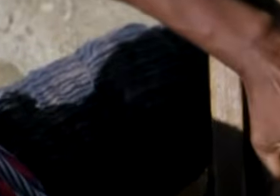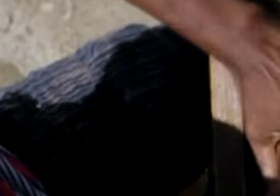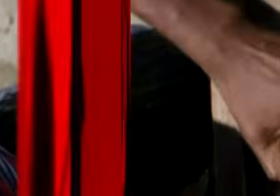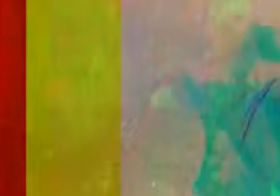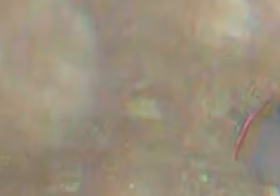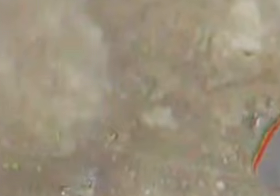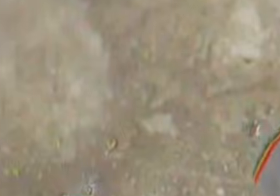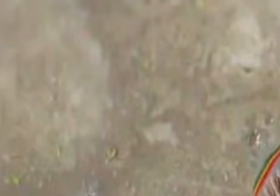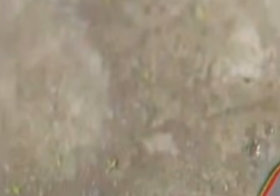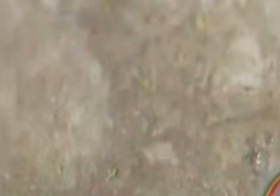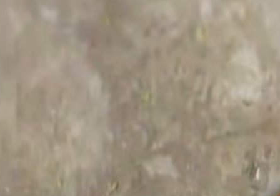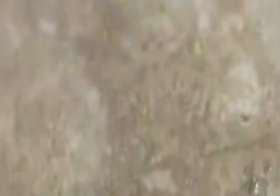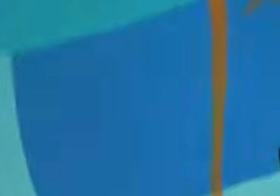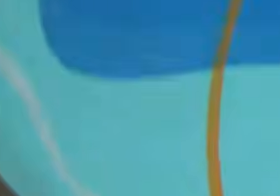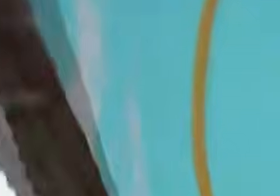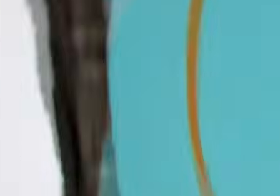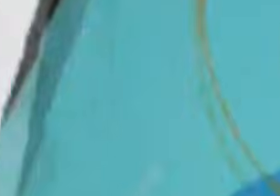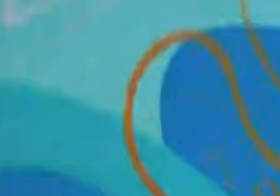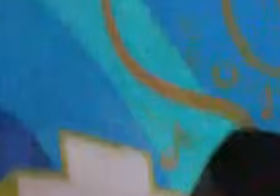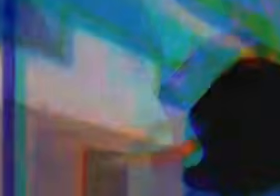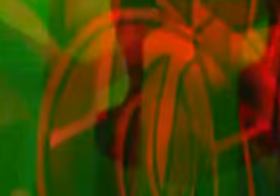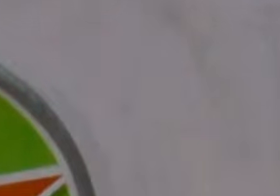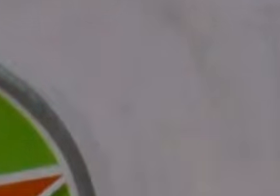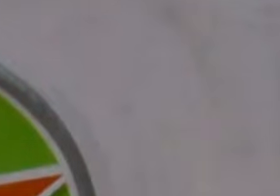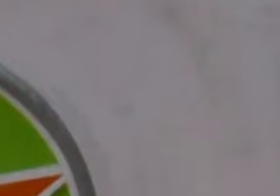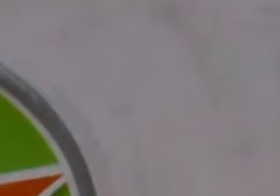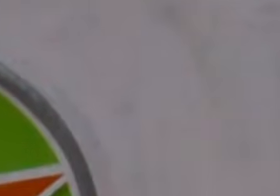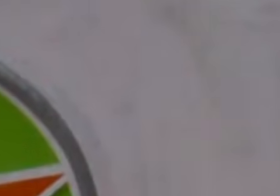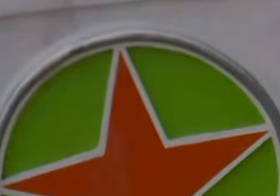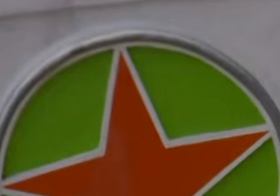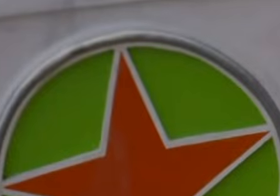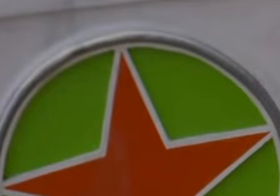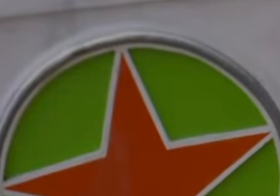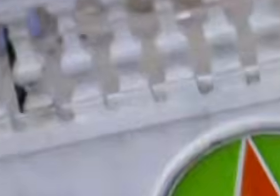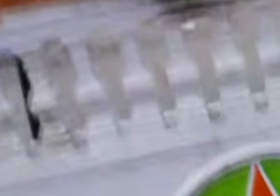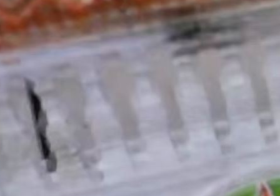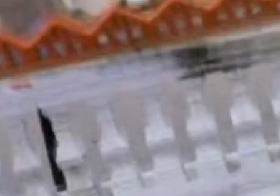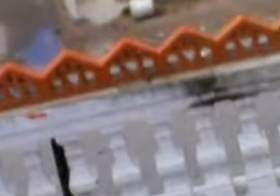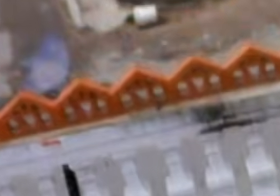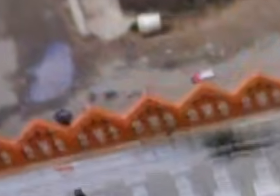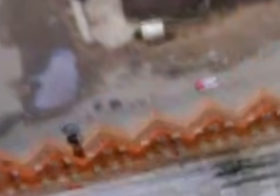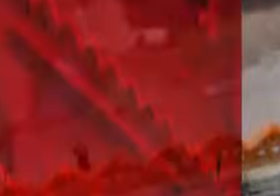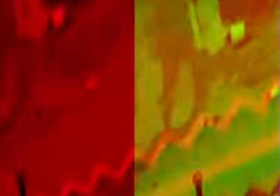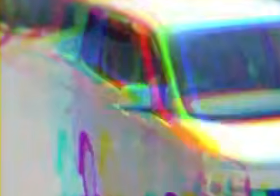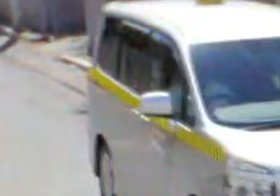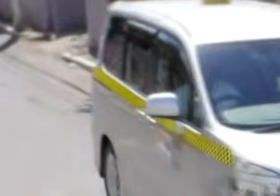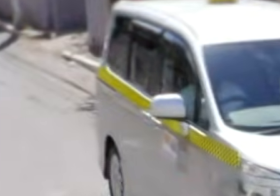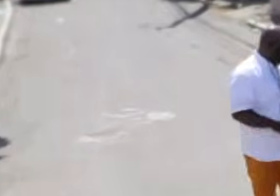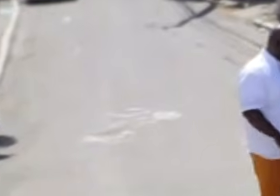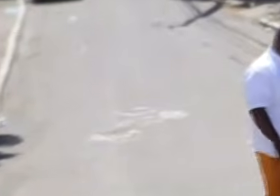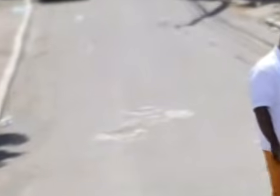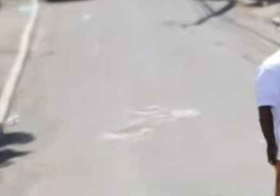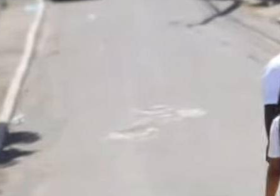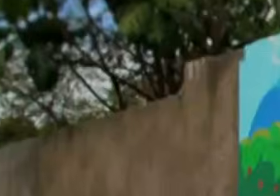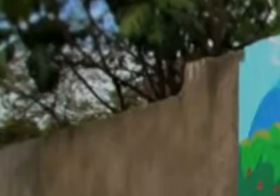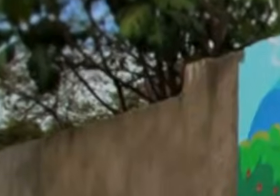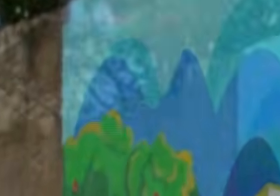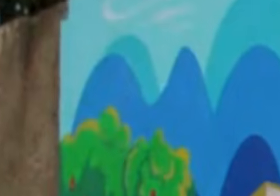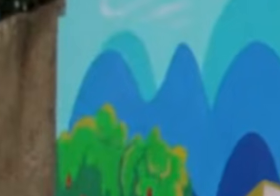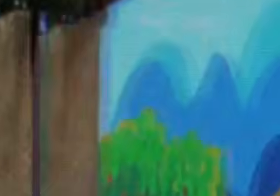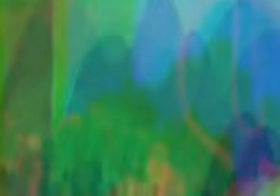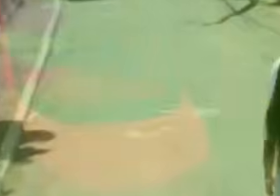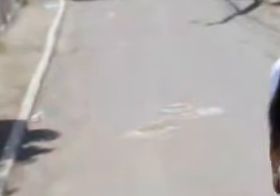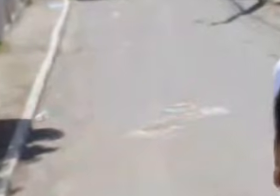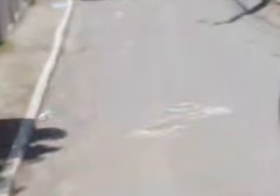we feel safe at night. Jamaica live good. I better you and I. No say we future bright. Jamaica